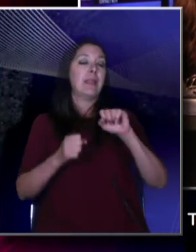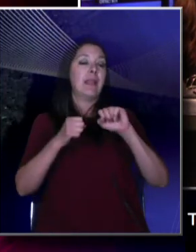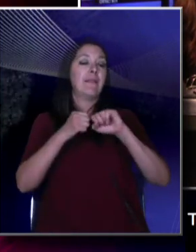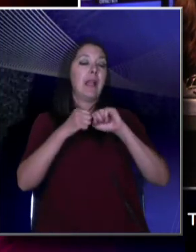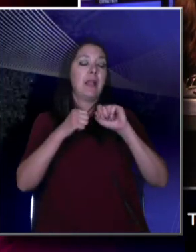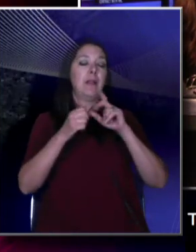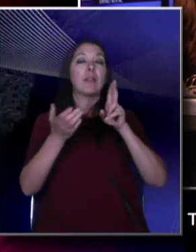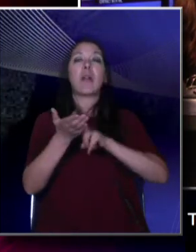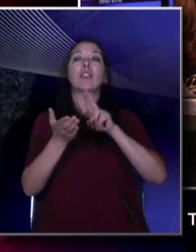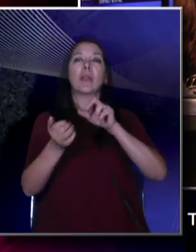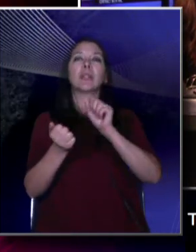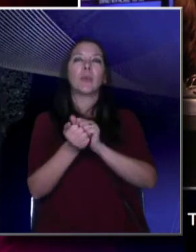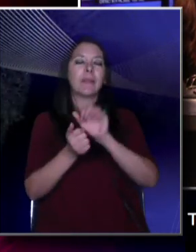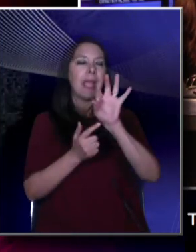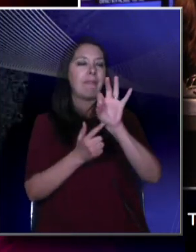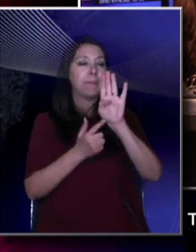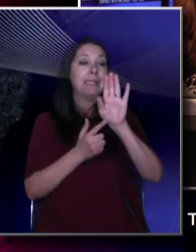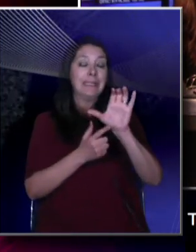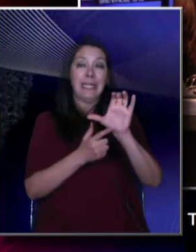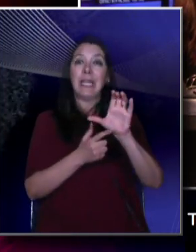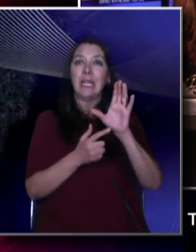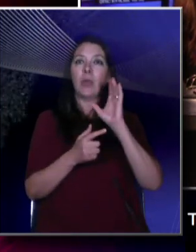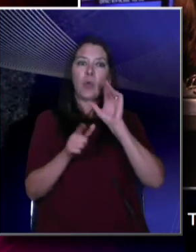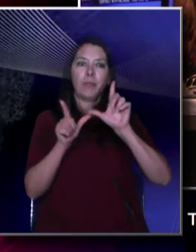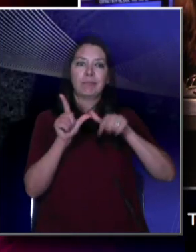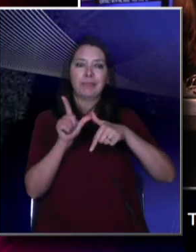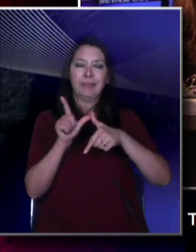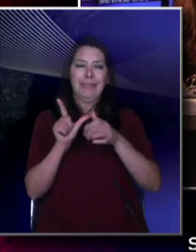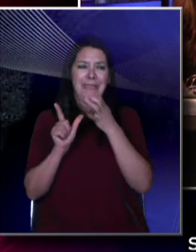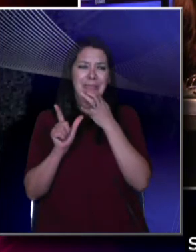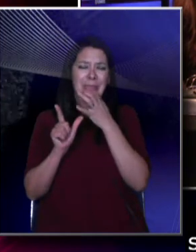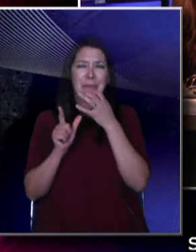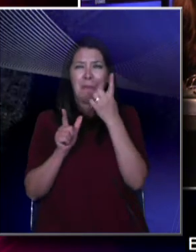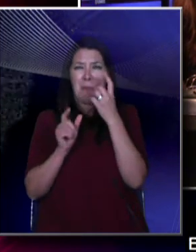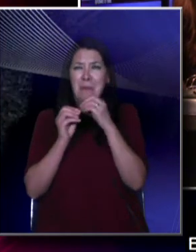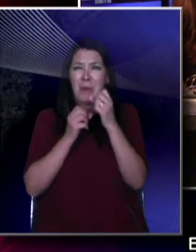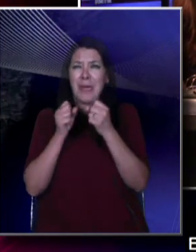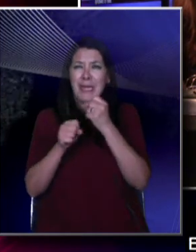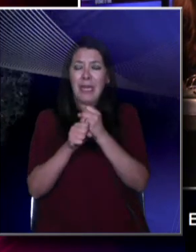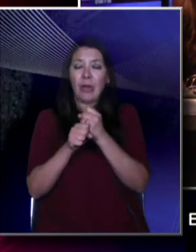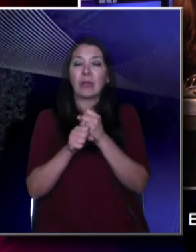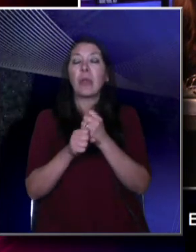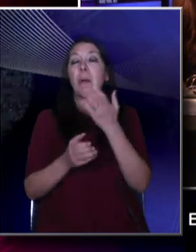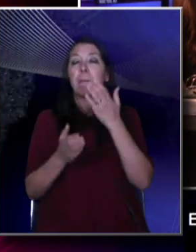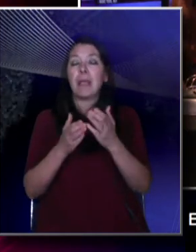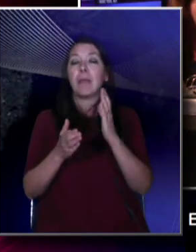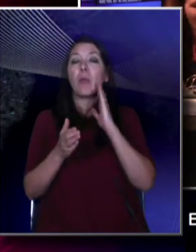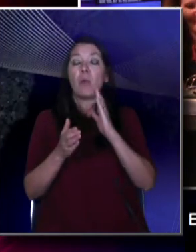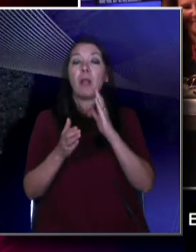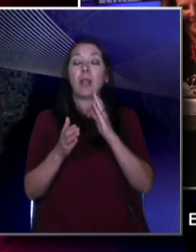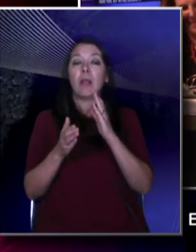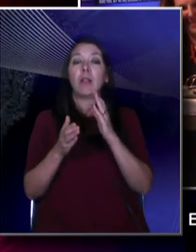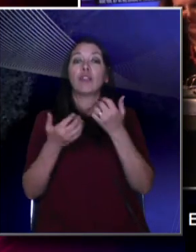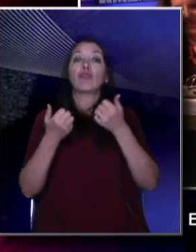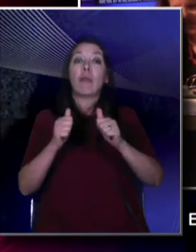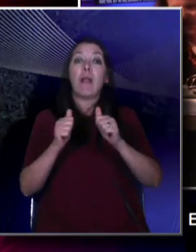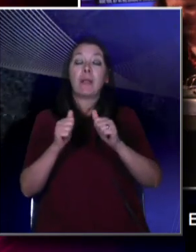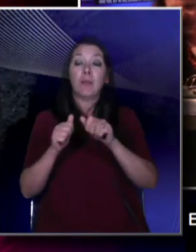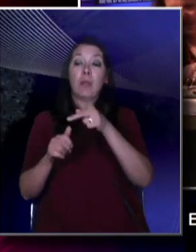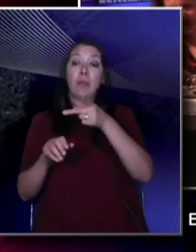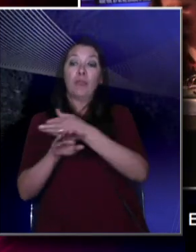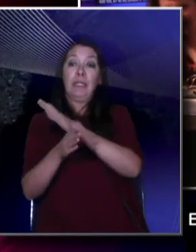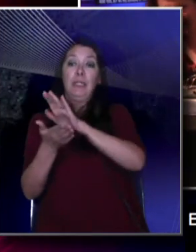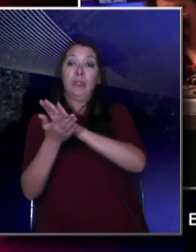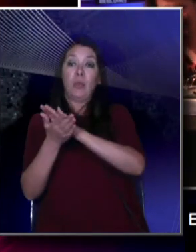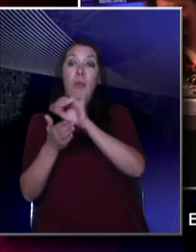may extend it one more year, but we're looking at maybe expanding the preschool contracts that